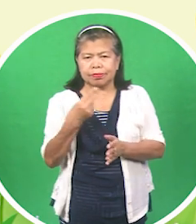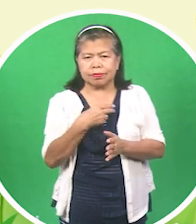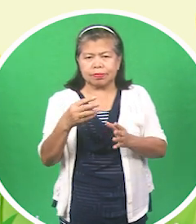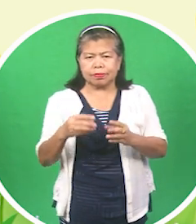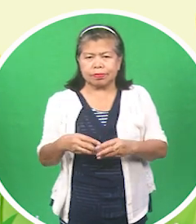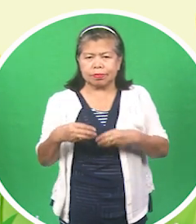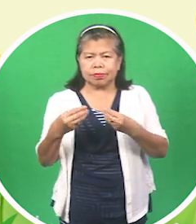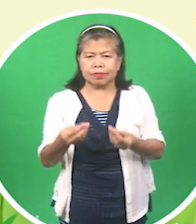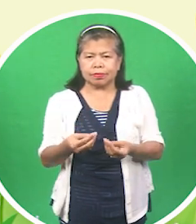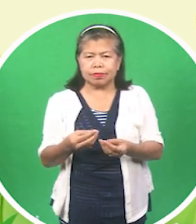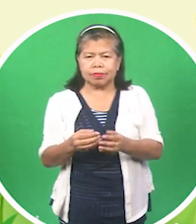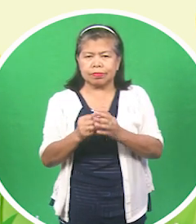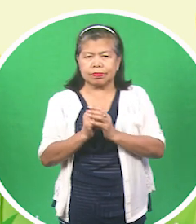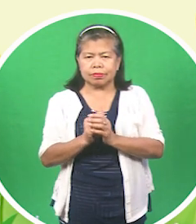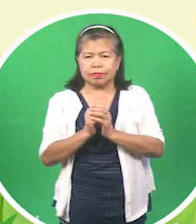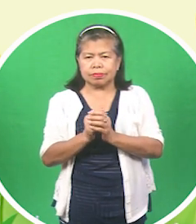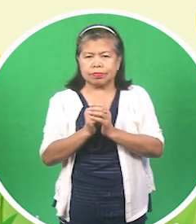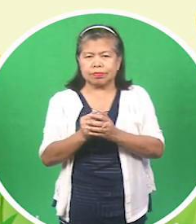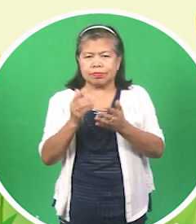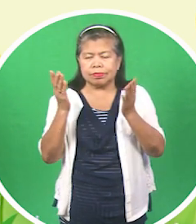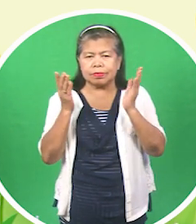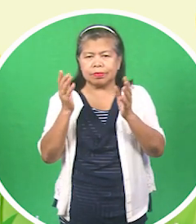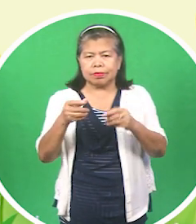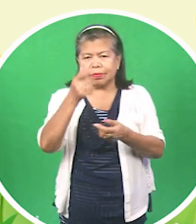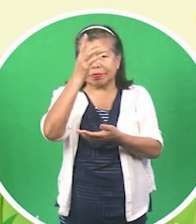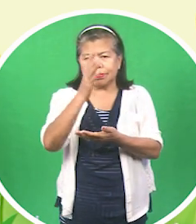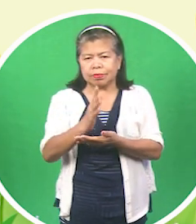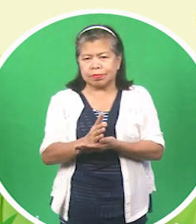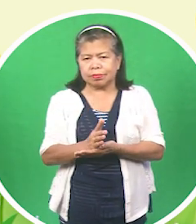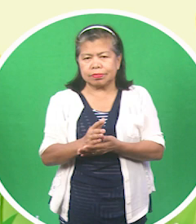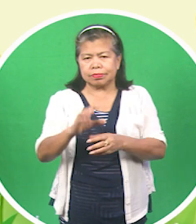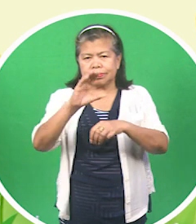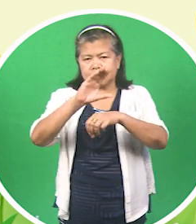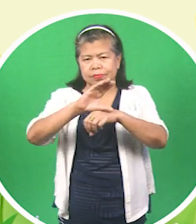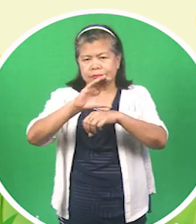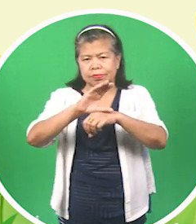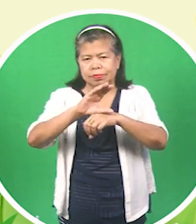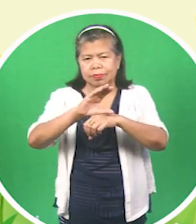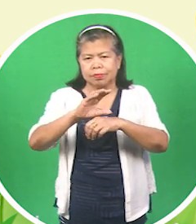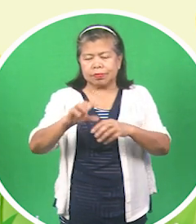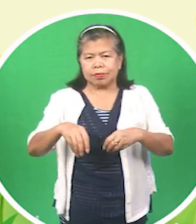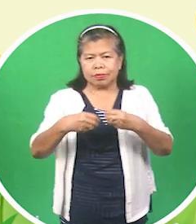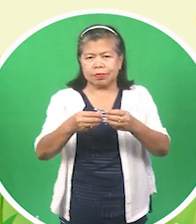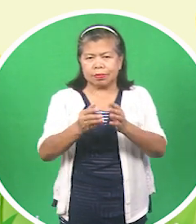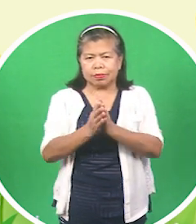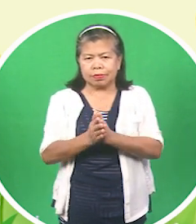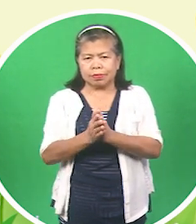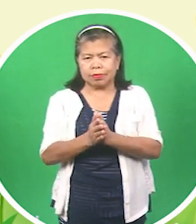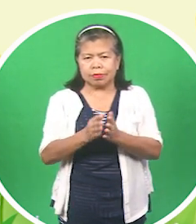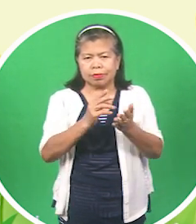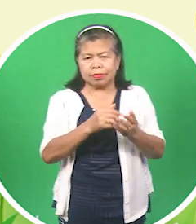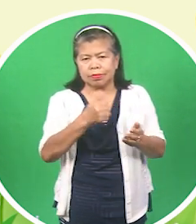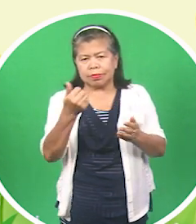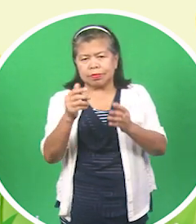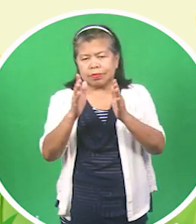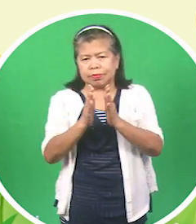us sisters, we always have the prayer room in the convent, aside from the church, where we can pray alone or